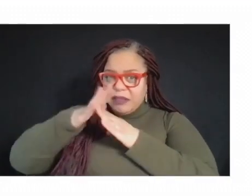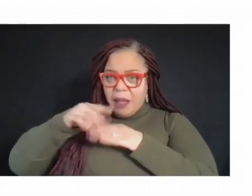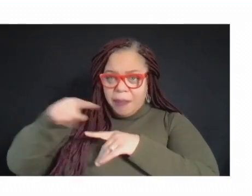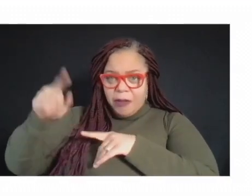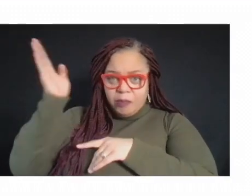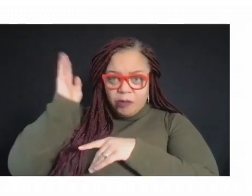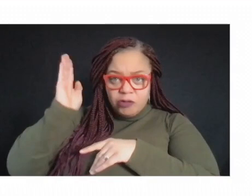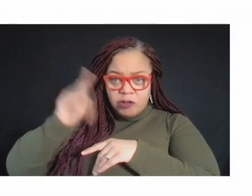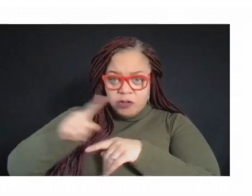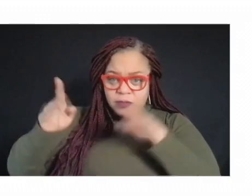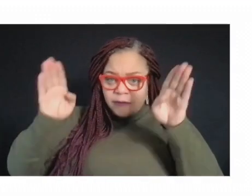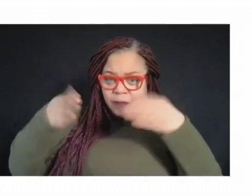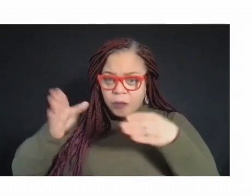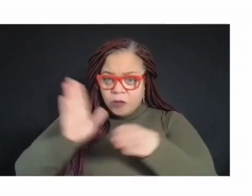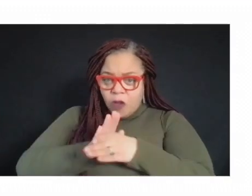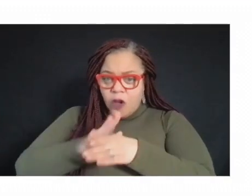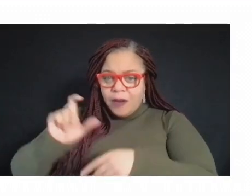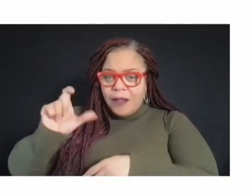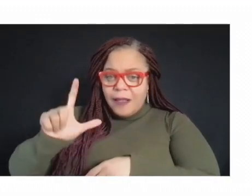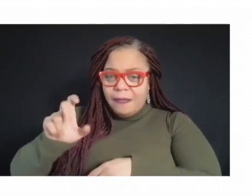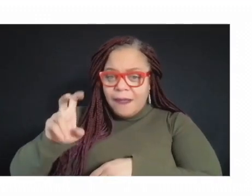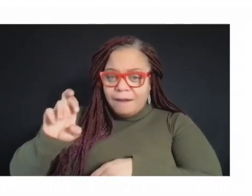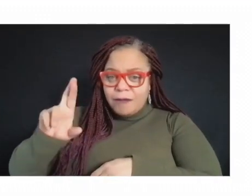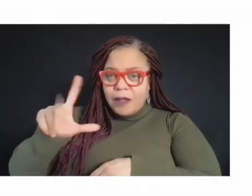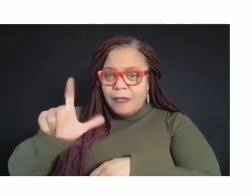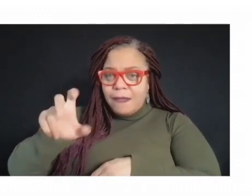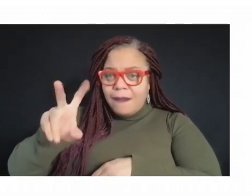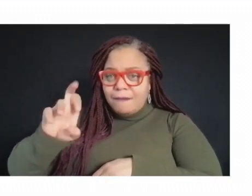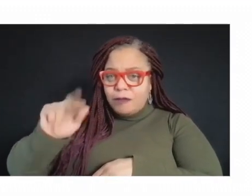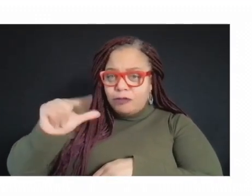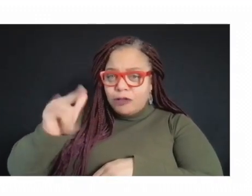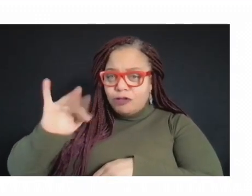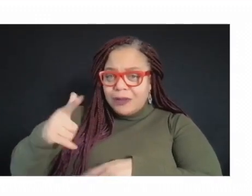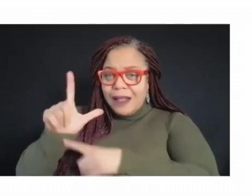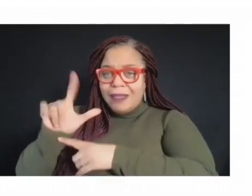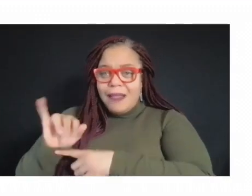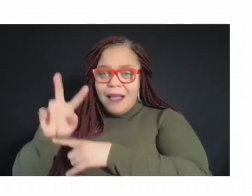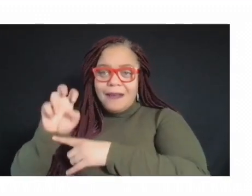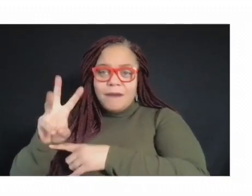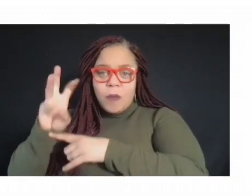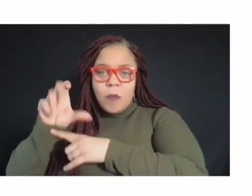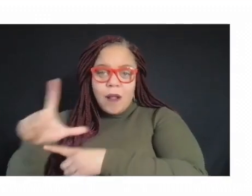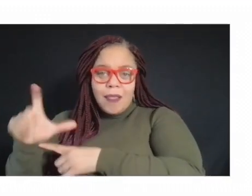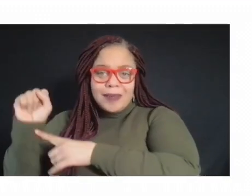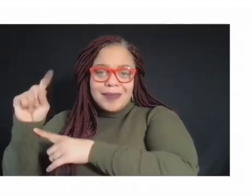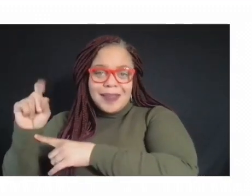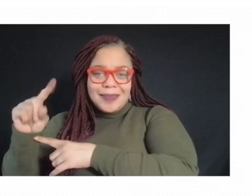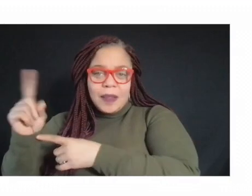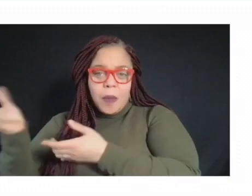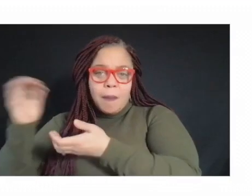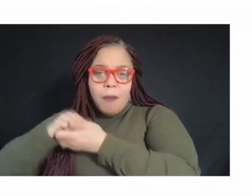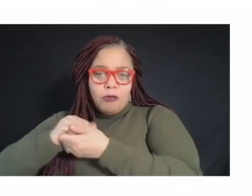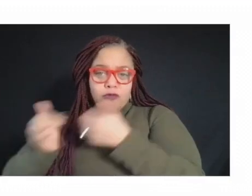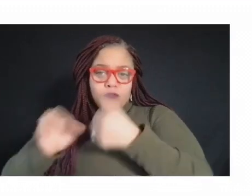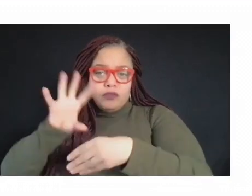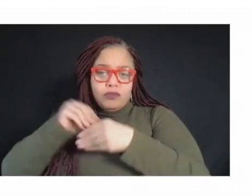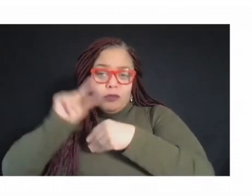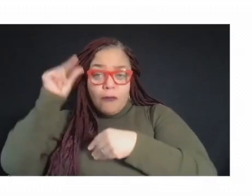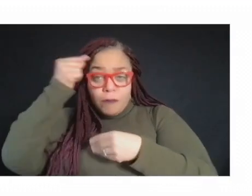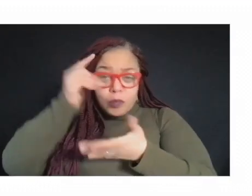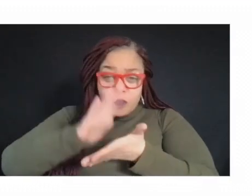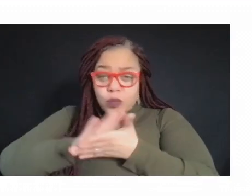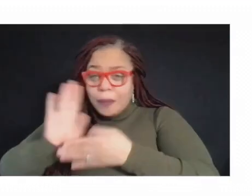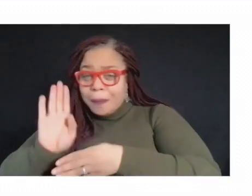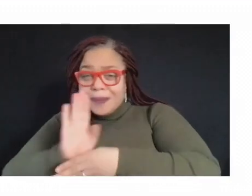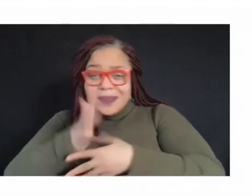San Diego partners, which include governments, schools, businesses, and faith and community-based organizations. And those 4